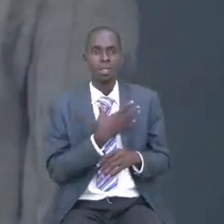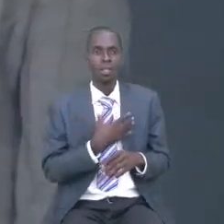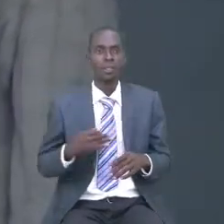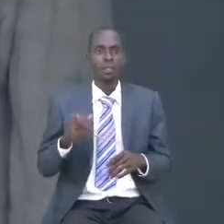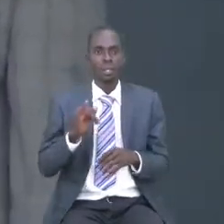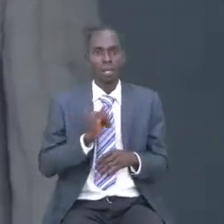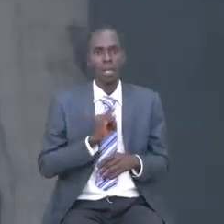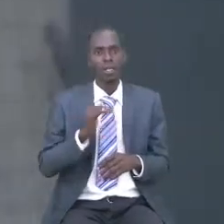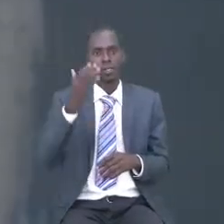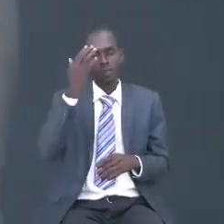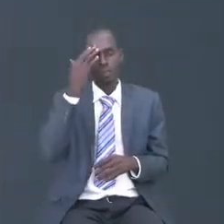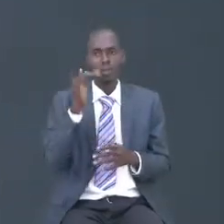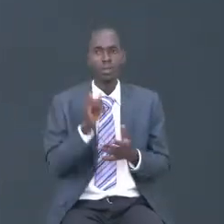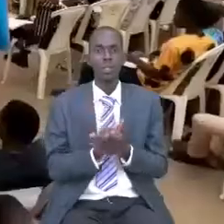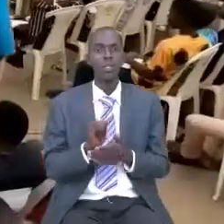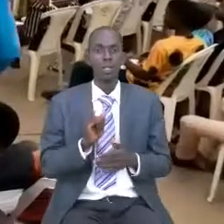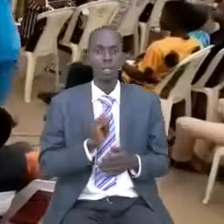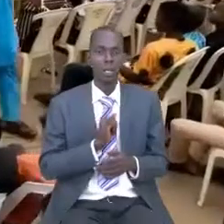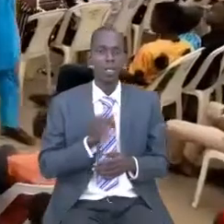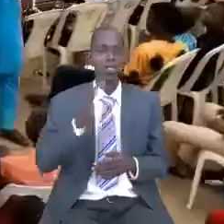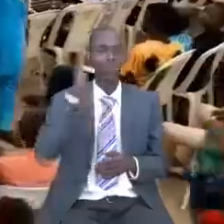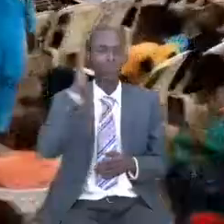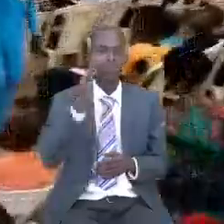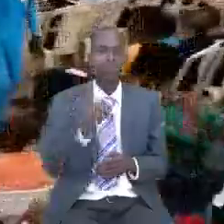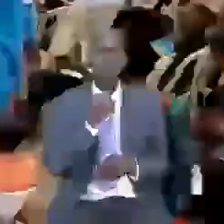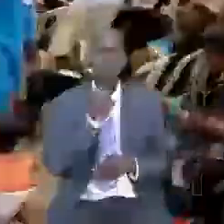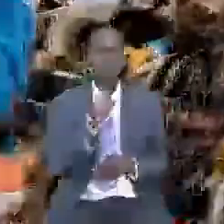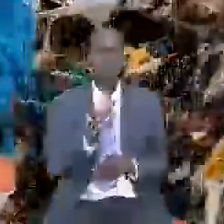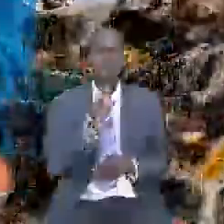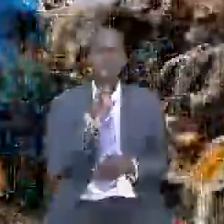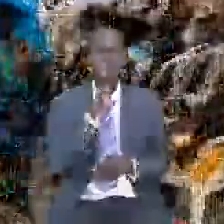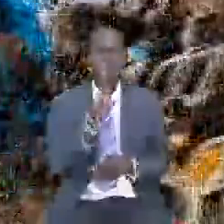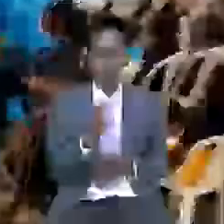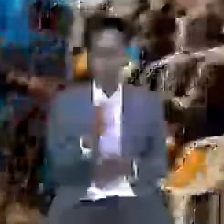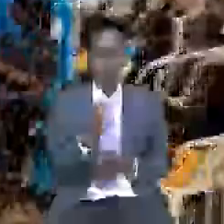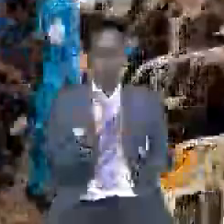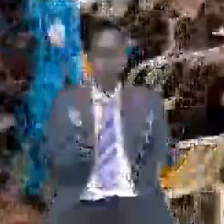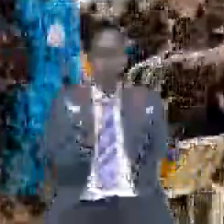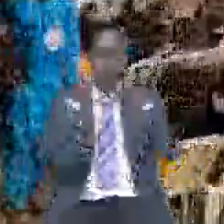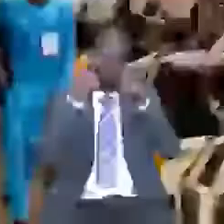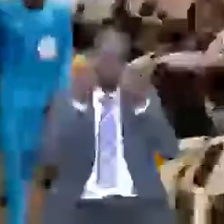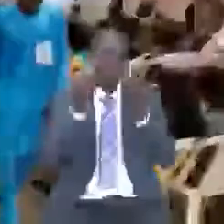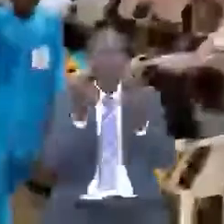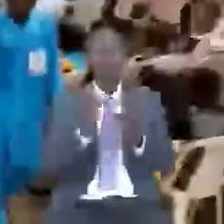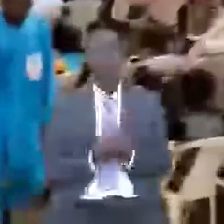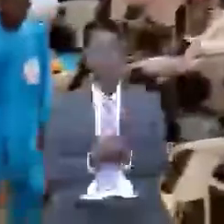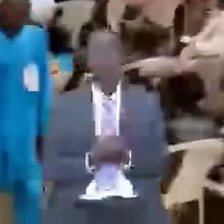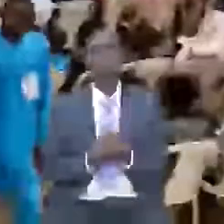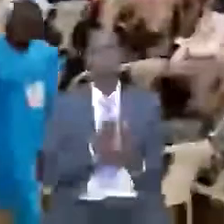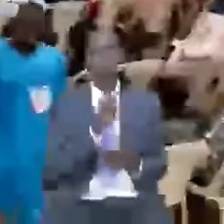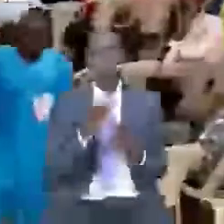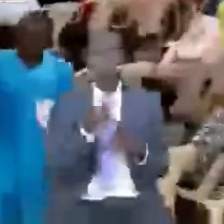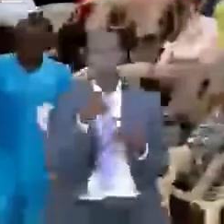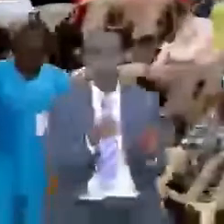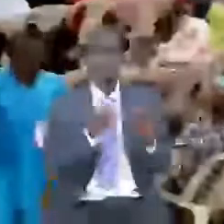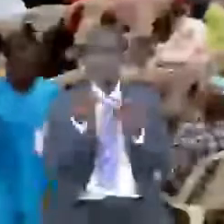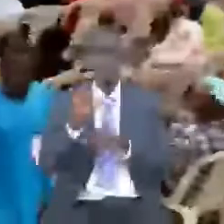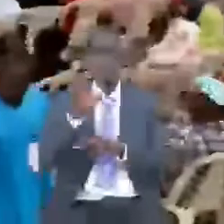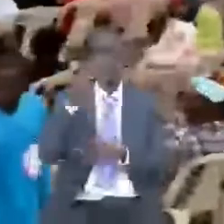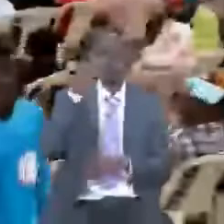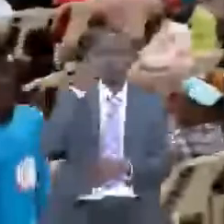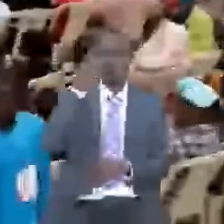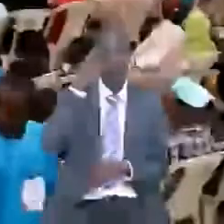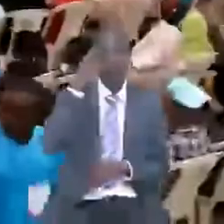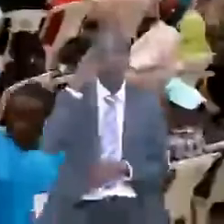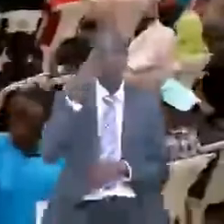know that I shall not be ashamed. When you set your mind and